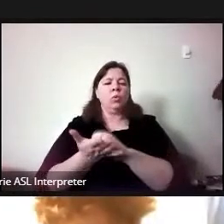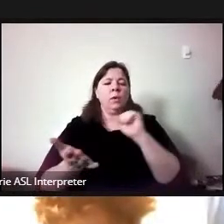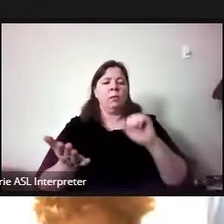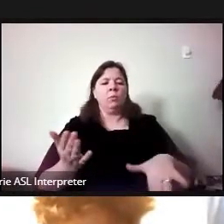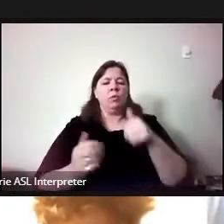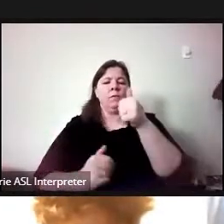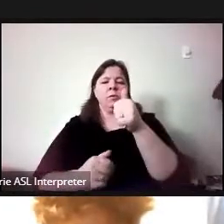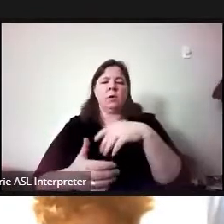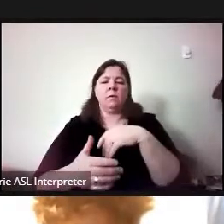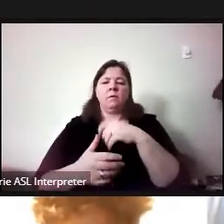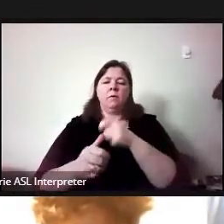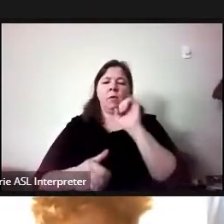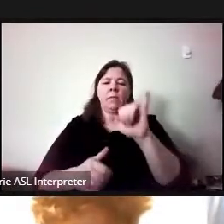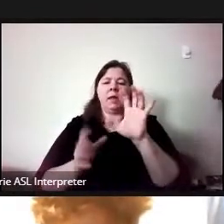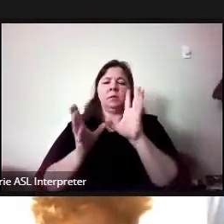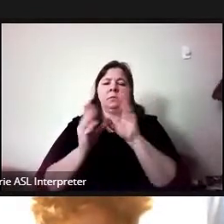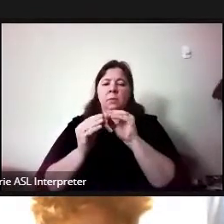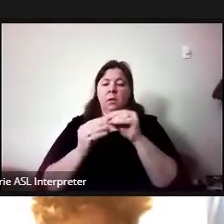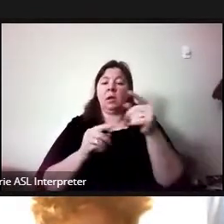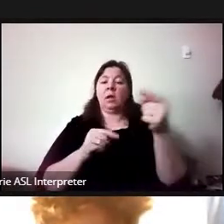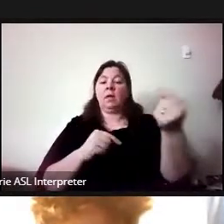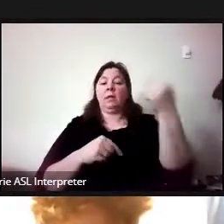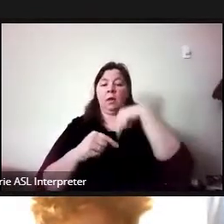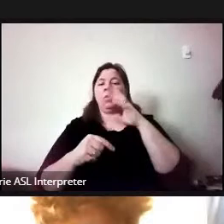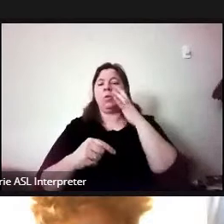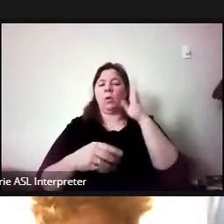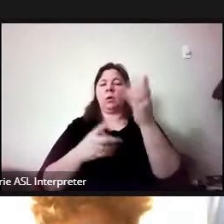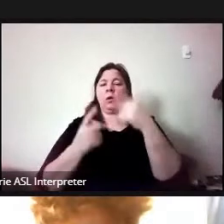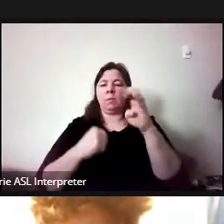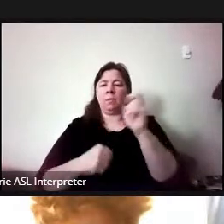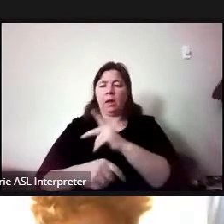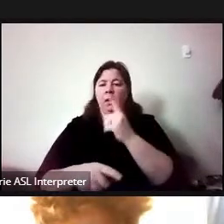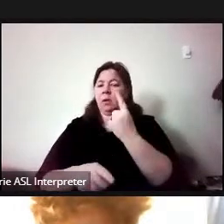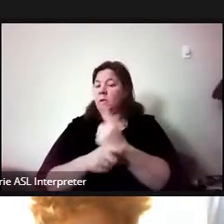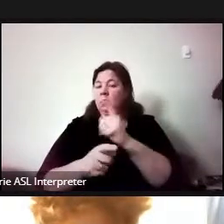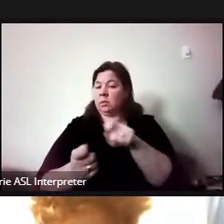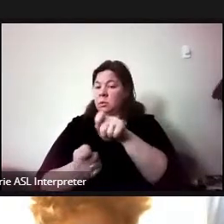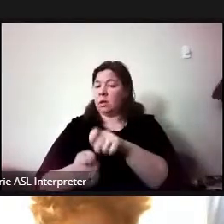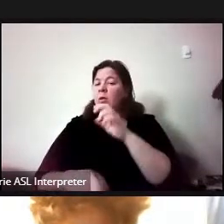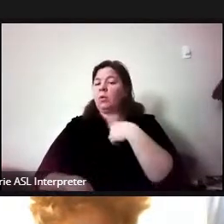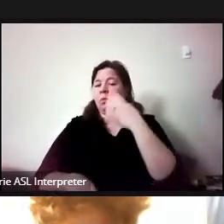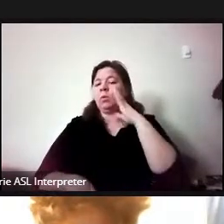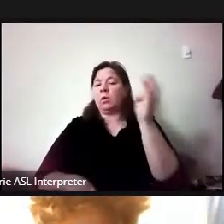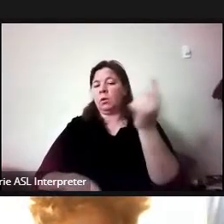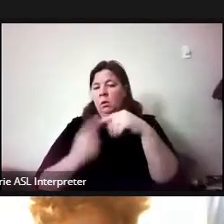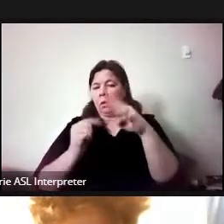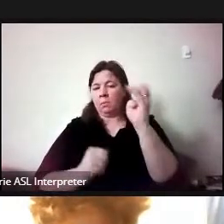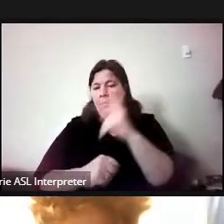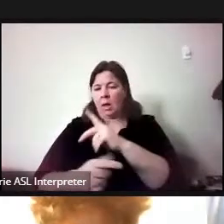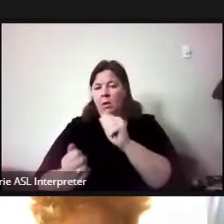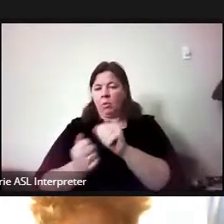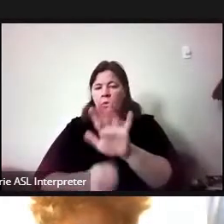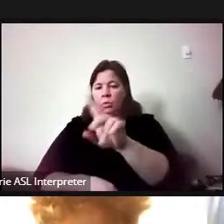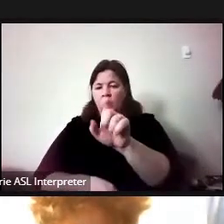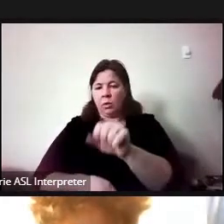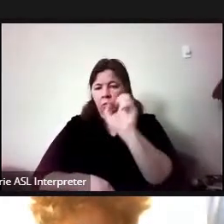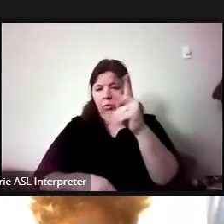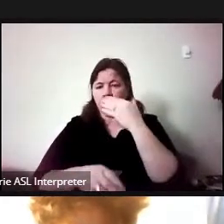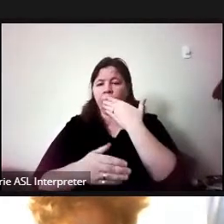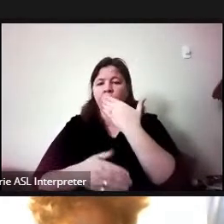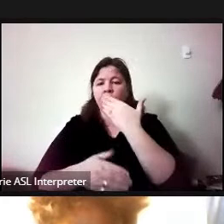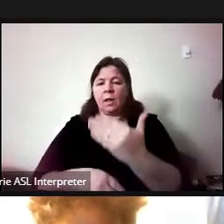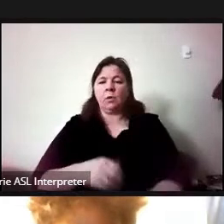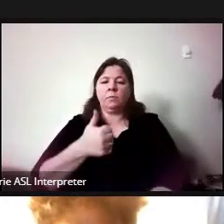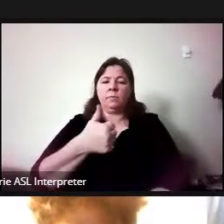you'll be able to find it. But at the end, we will come back to you. Just do exactly what you did there, and we will get back to you with your question. Thank you. Thank